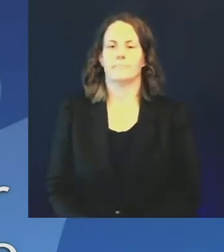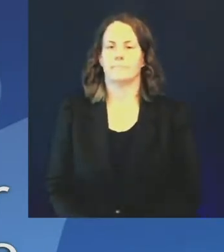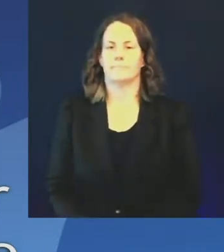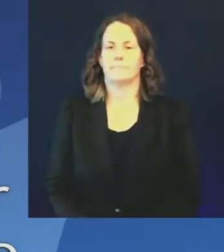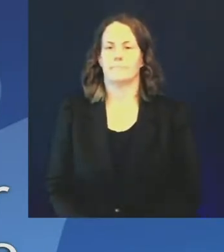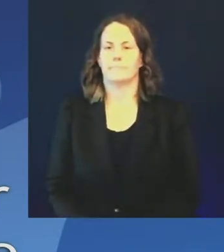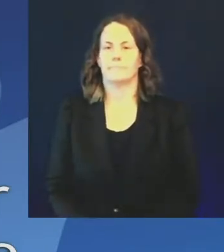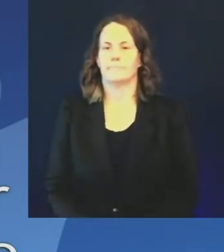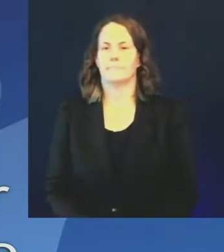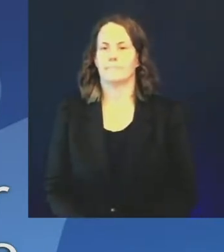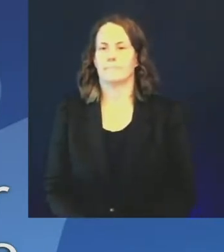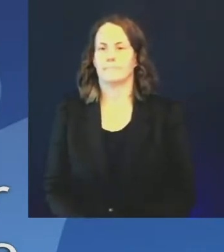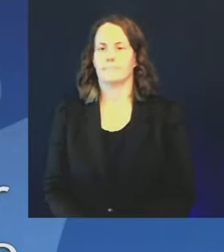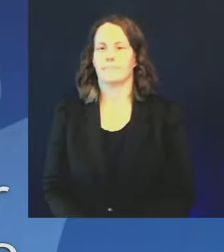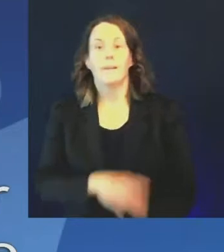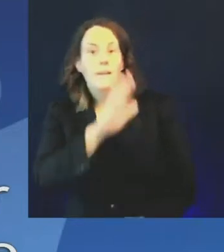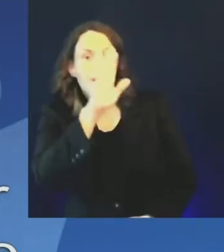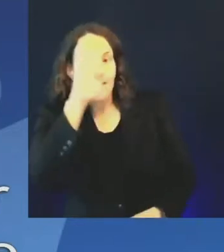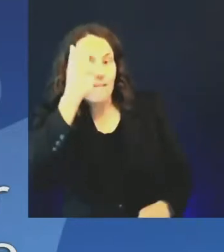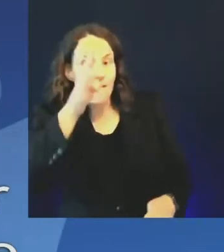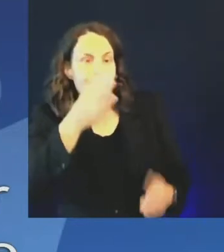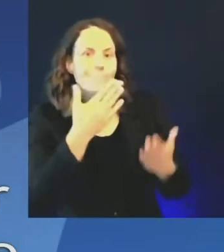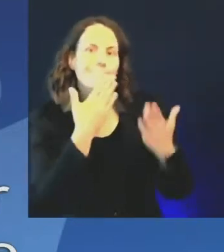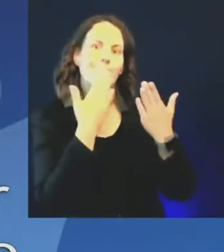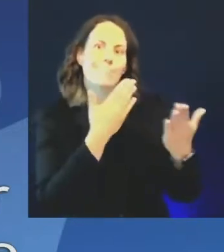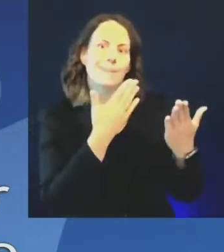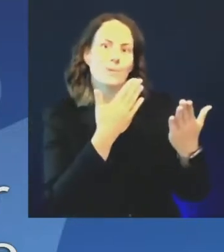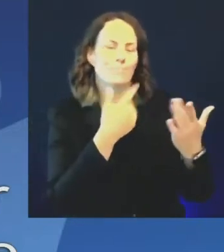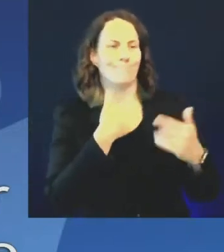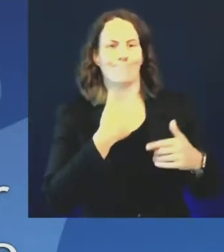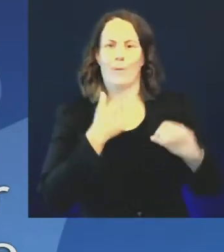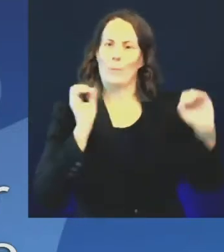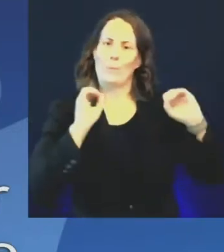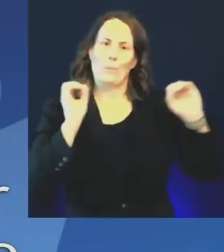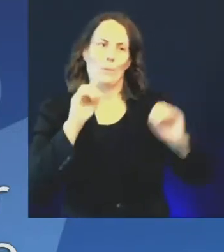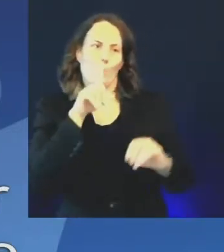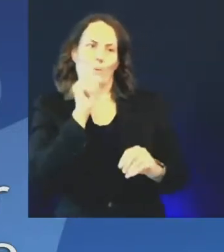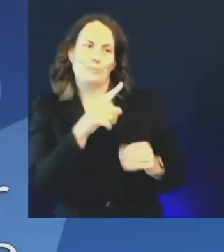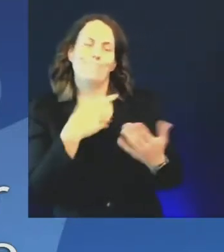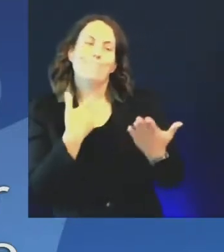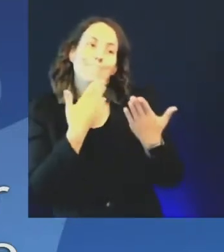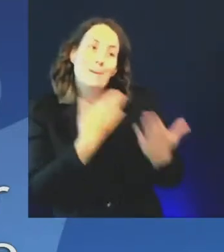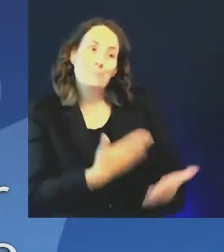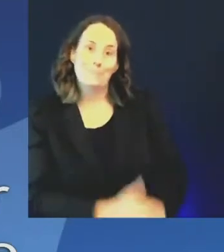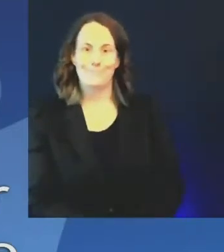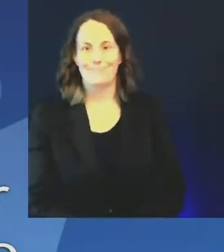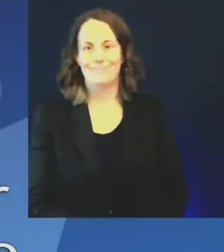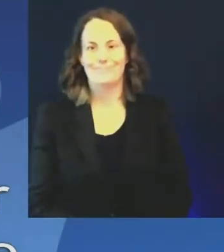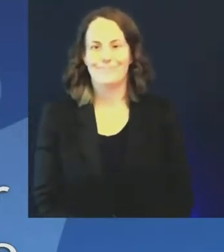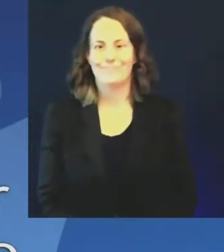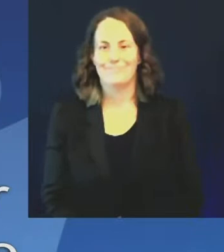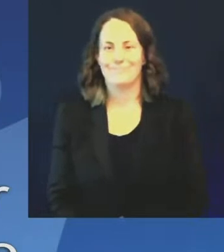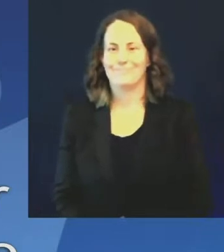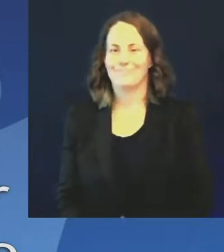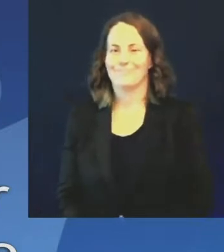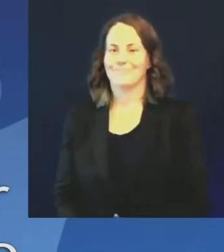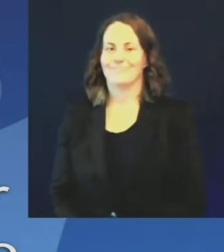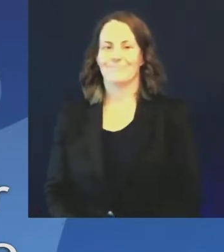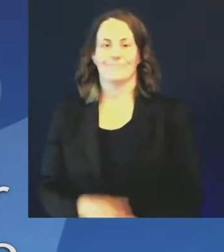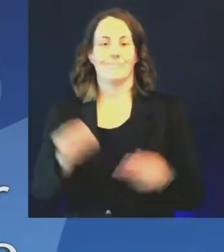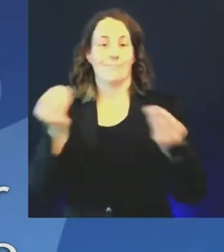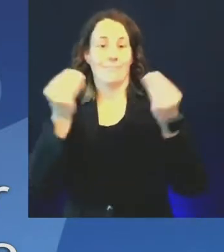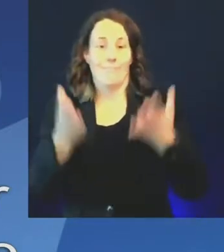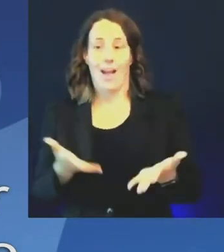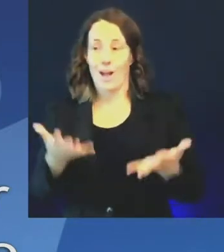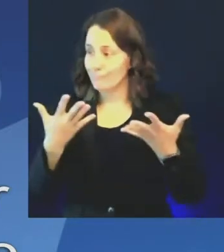Hi there, no questions at this time. Thank you. Okay, thank you so much for that. And with that, we will wrap up today's briefing. We want to thank